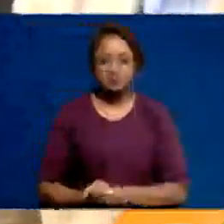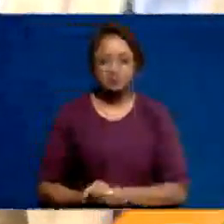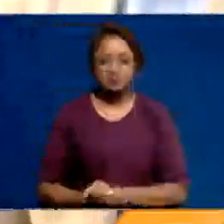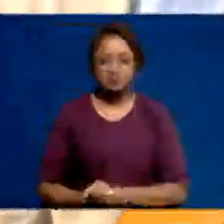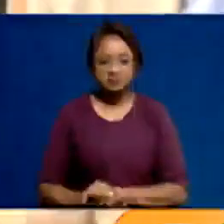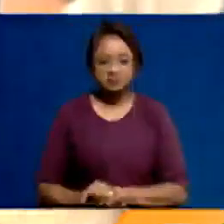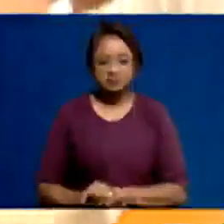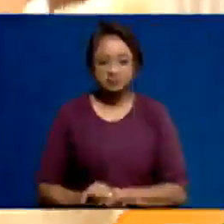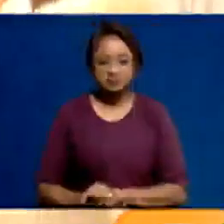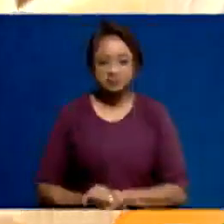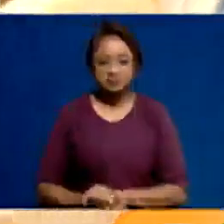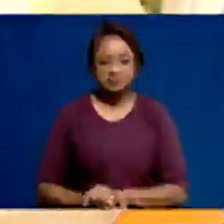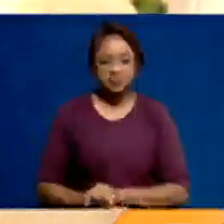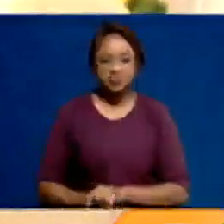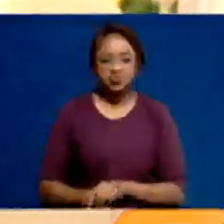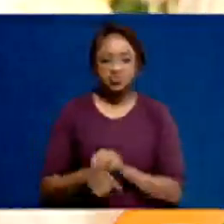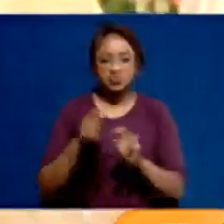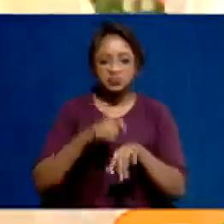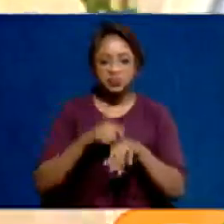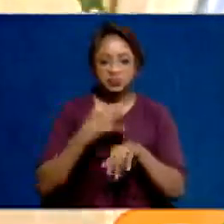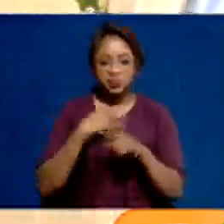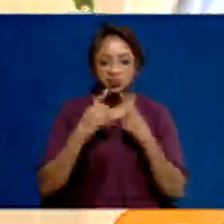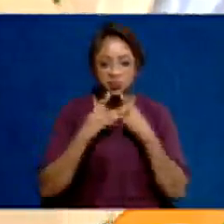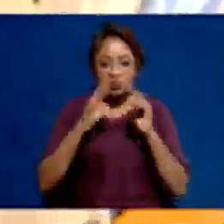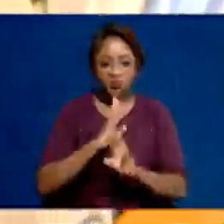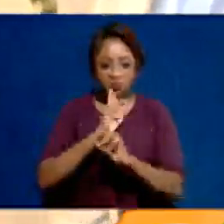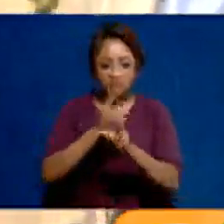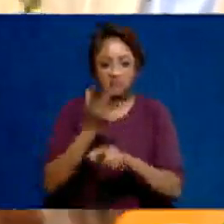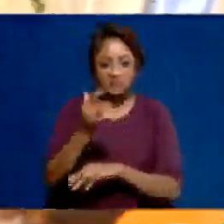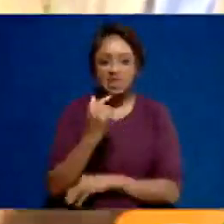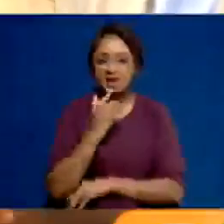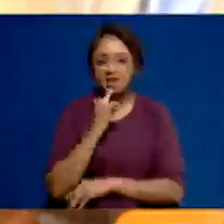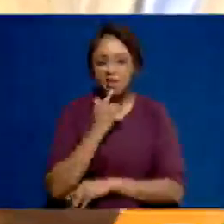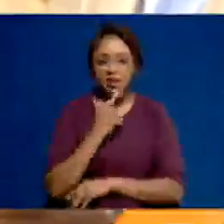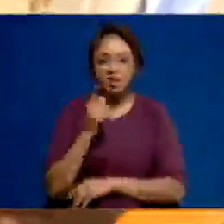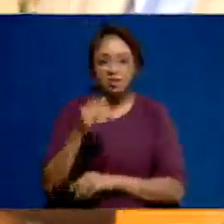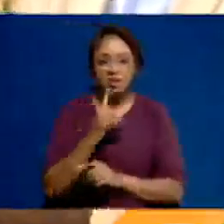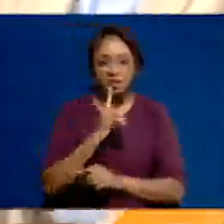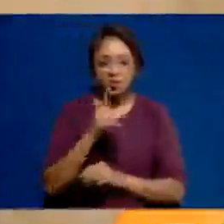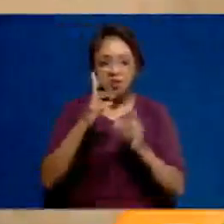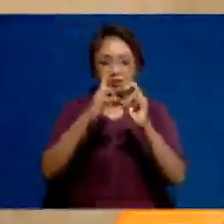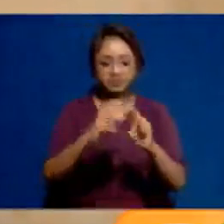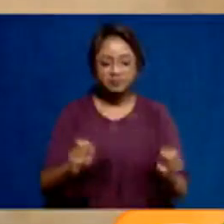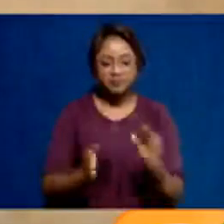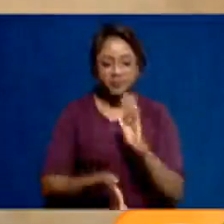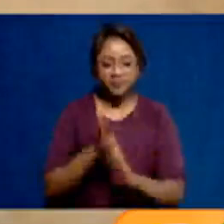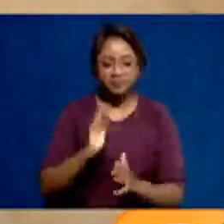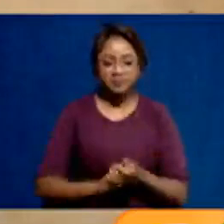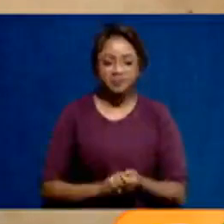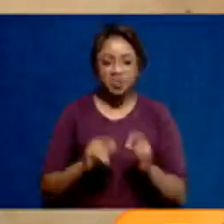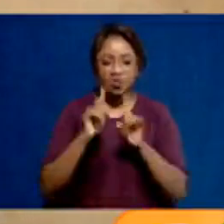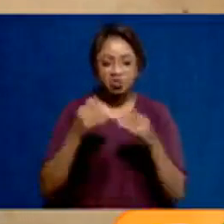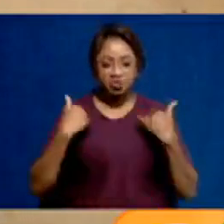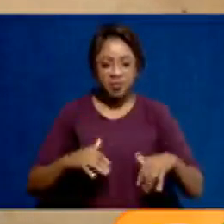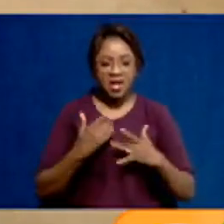Na wakati wa kutoa matokeo hayo katika shule ya wasichana ya Moi, Machogu aliagiza uchunguzi mara moja. I'm concerned with the